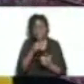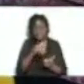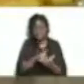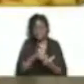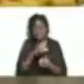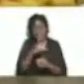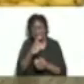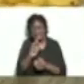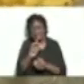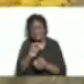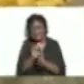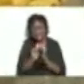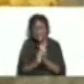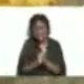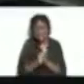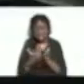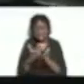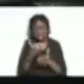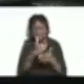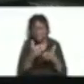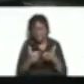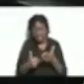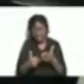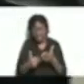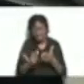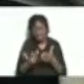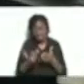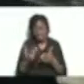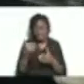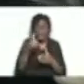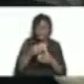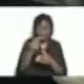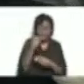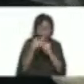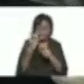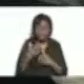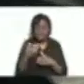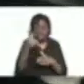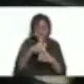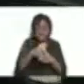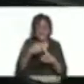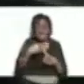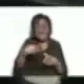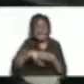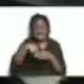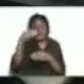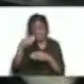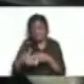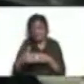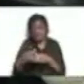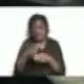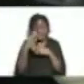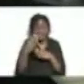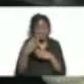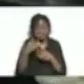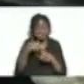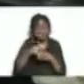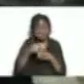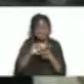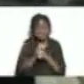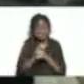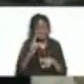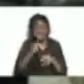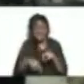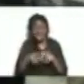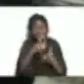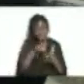and investigations in the case of consumers inside and outside the Bahamas, and this includes those unable to read or